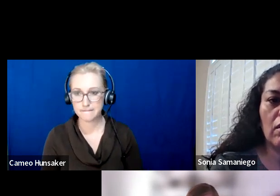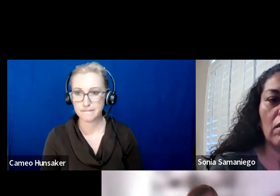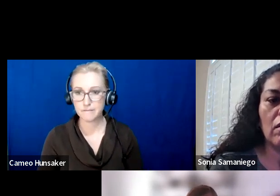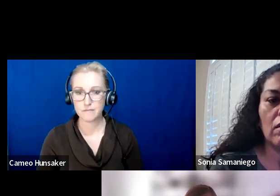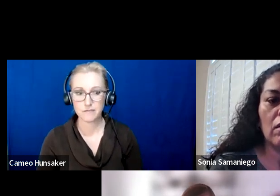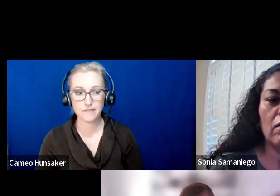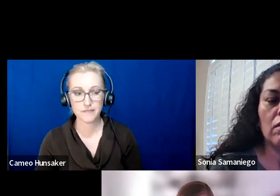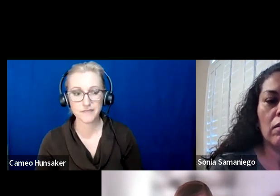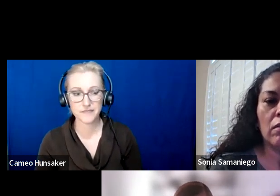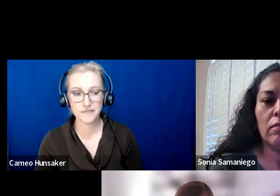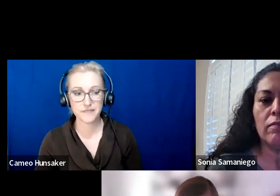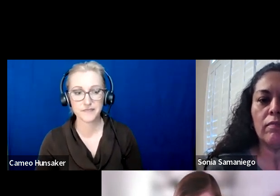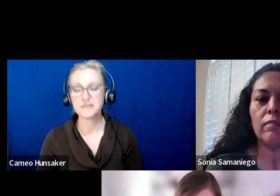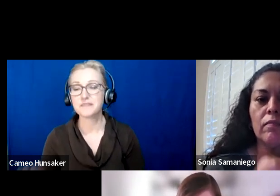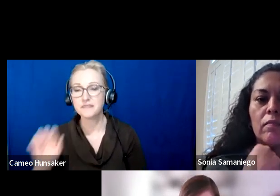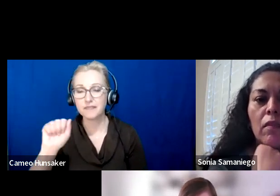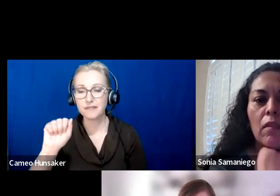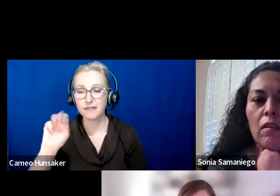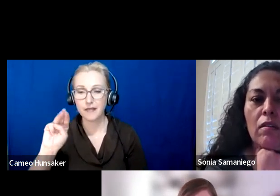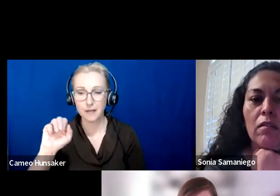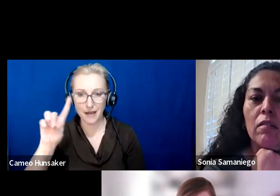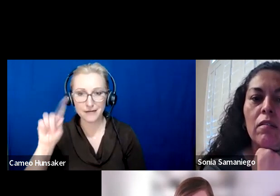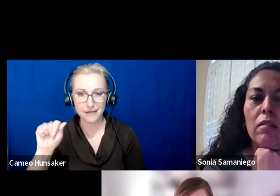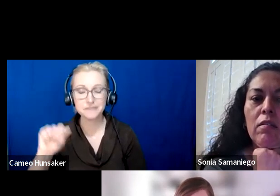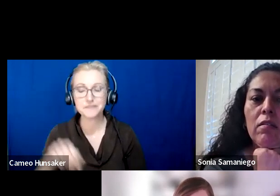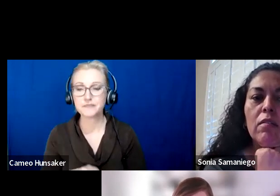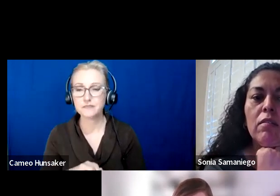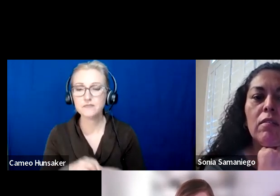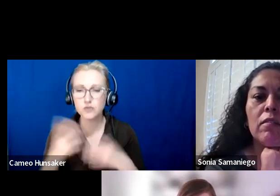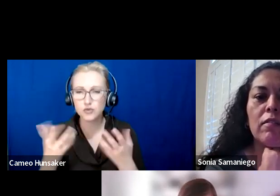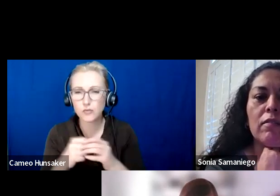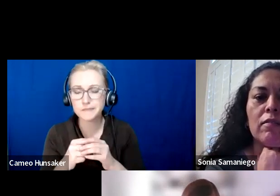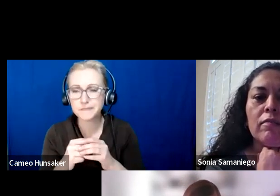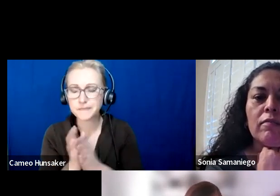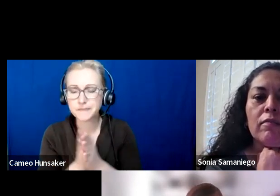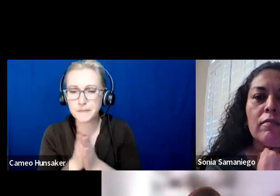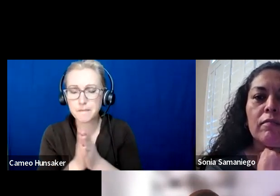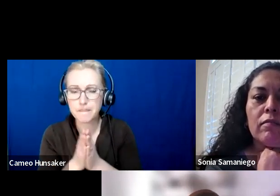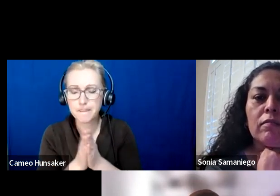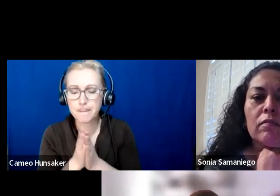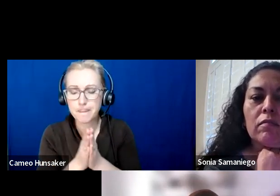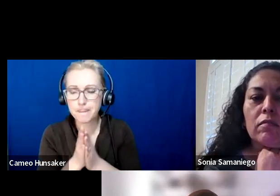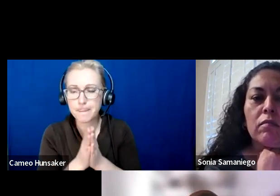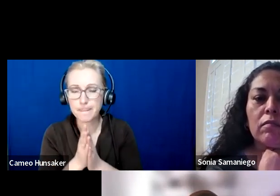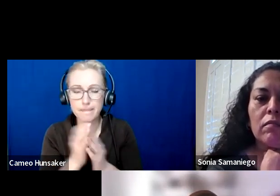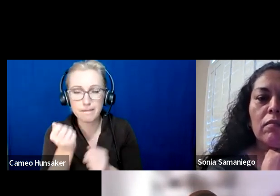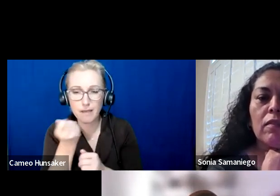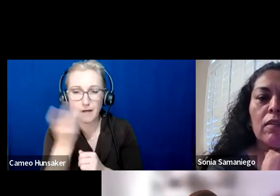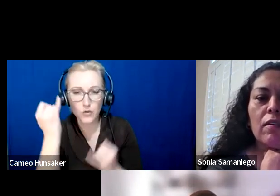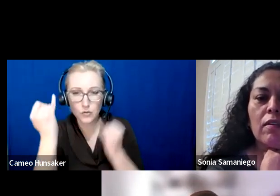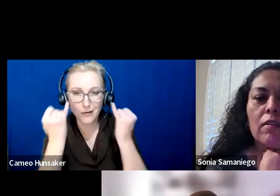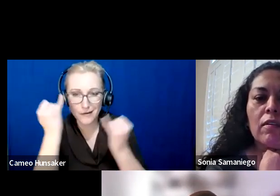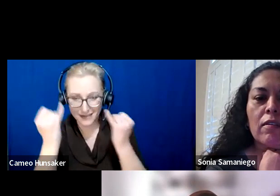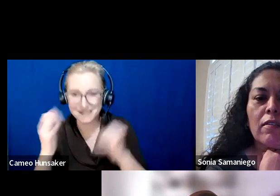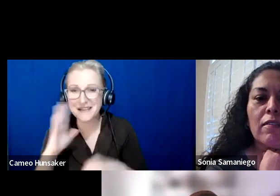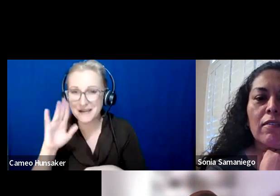Yeah, so there's a couple things I got from that I can talk through. And I do know that you